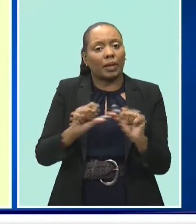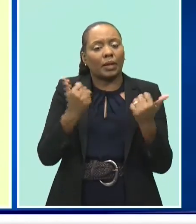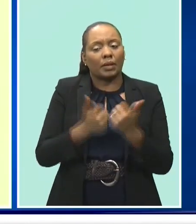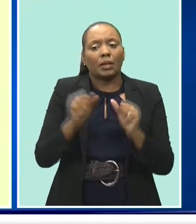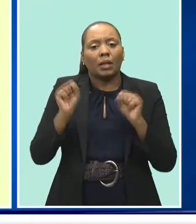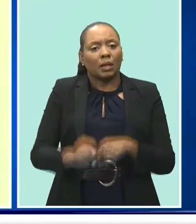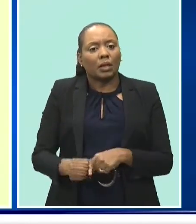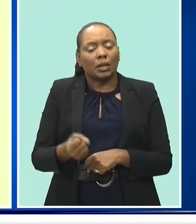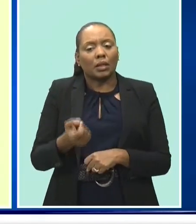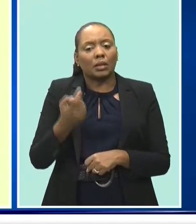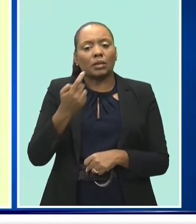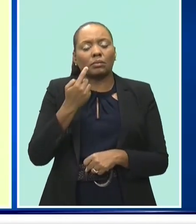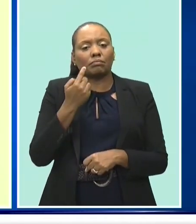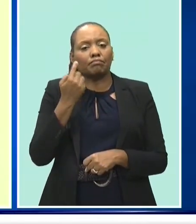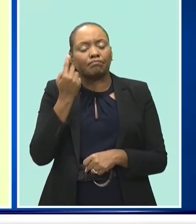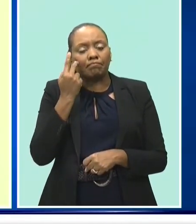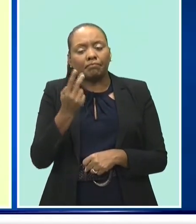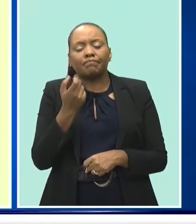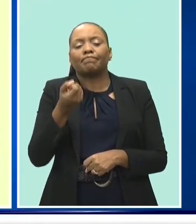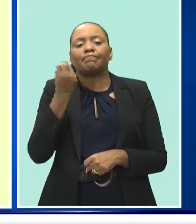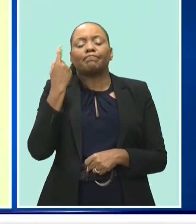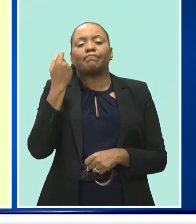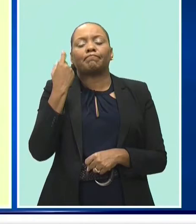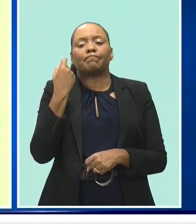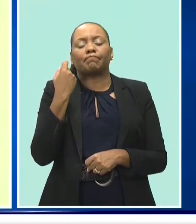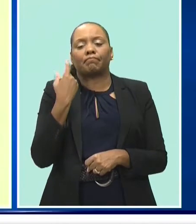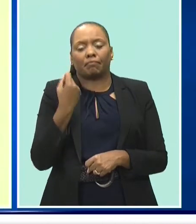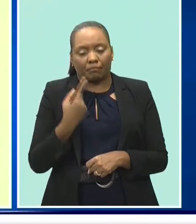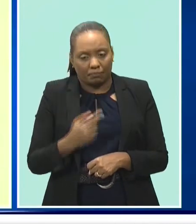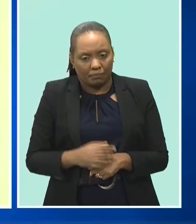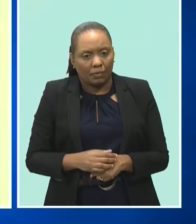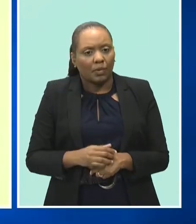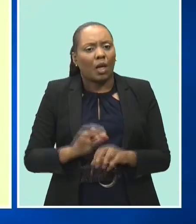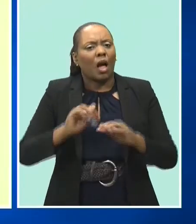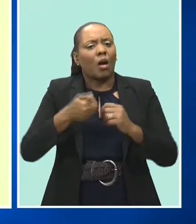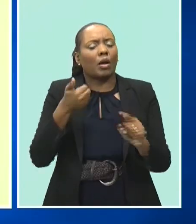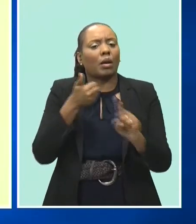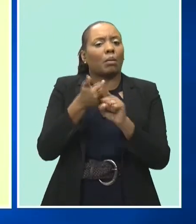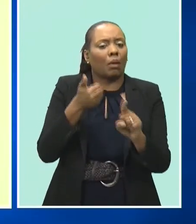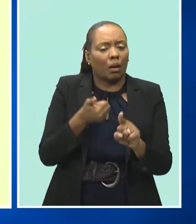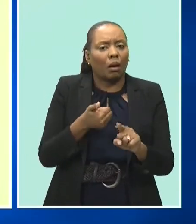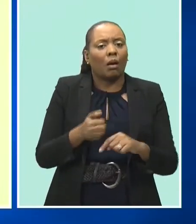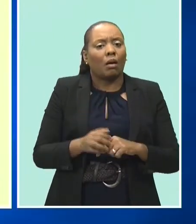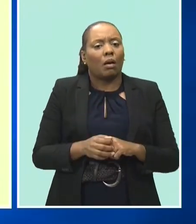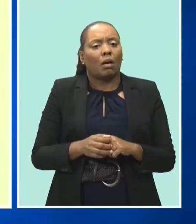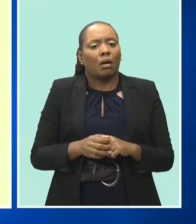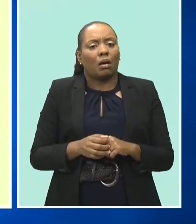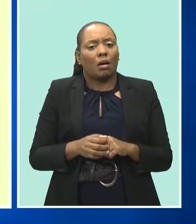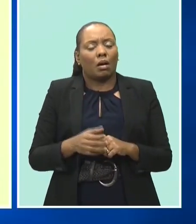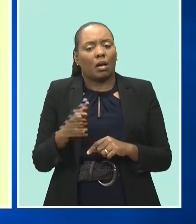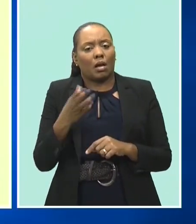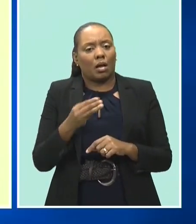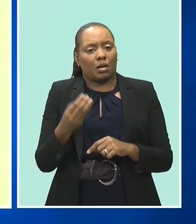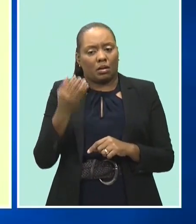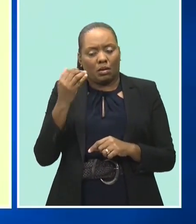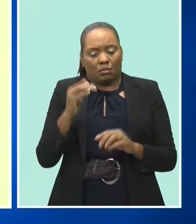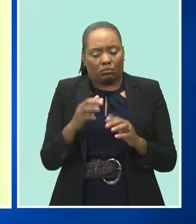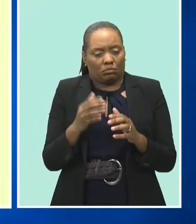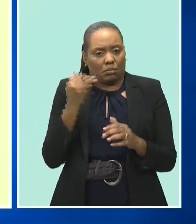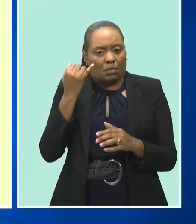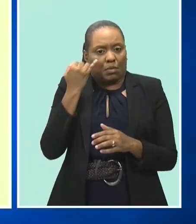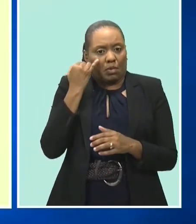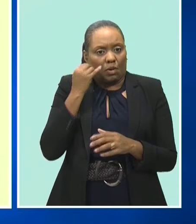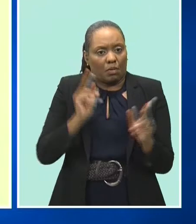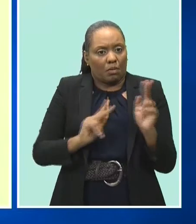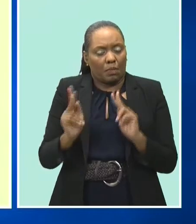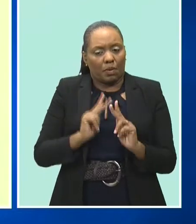its composition, its effect, and the likely spread or availability on this island. It is only